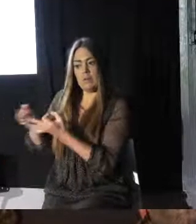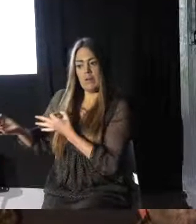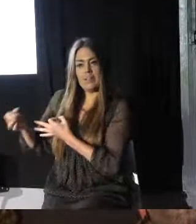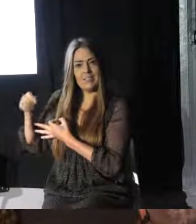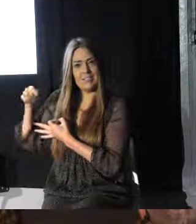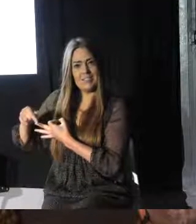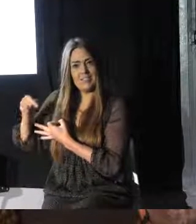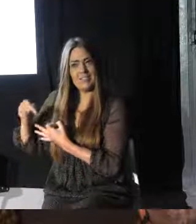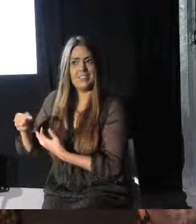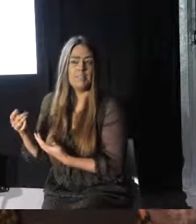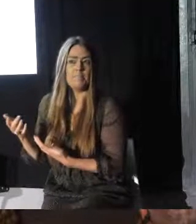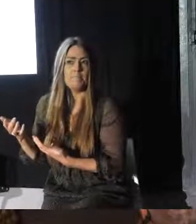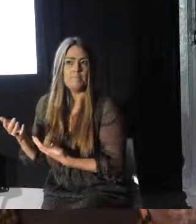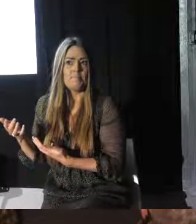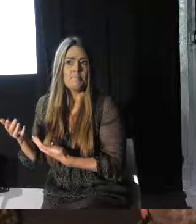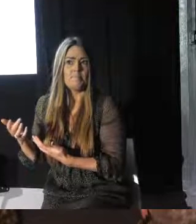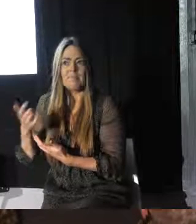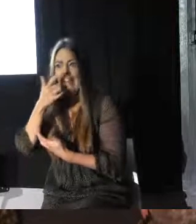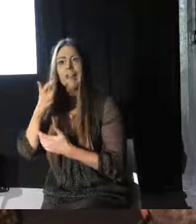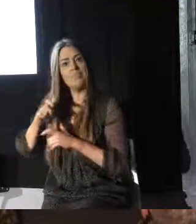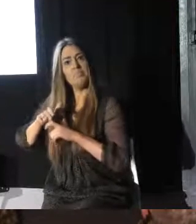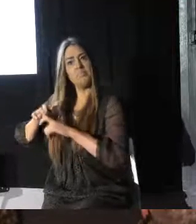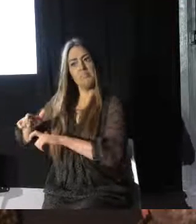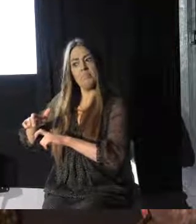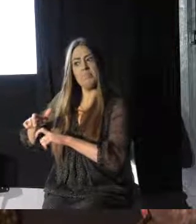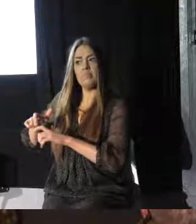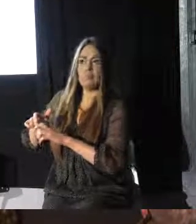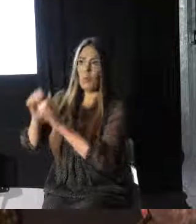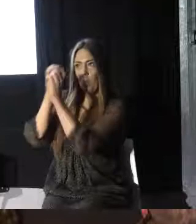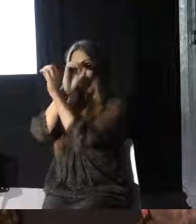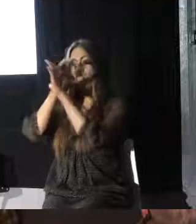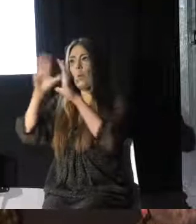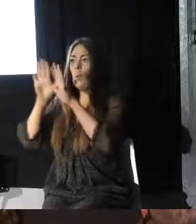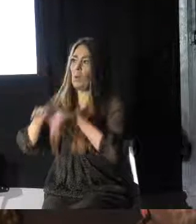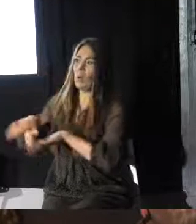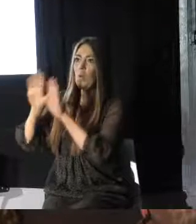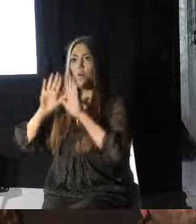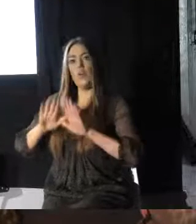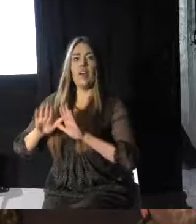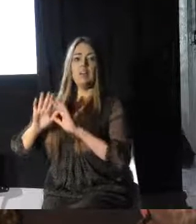were actually, you could retain this image of the Universal World Culture